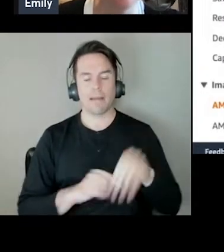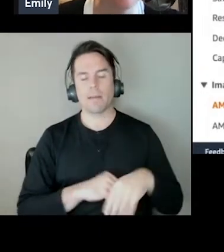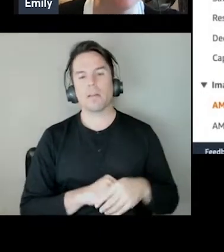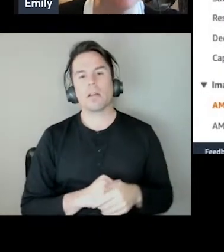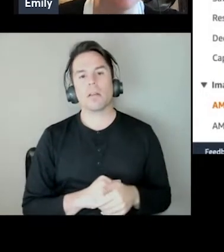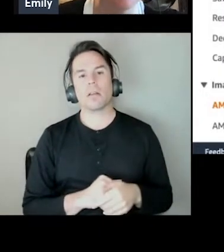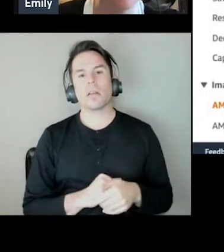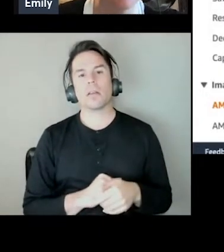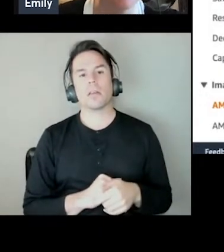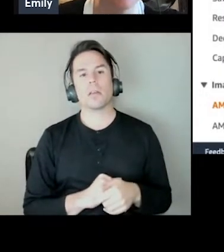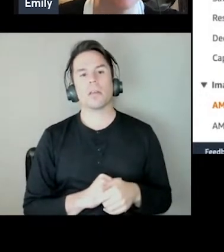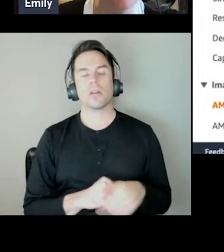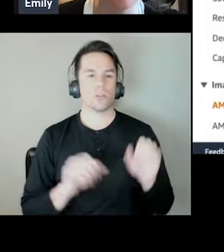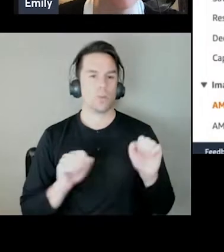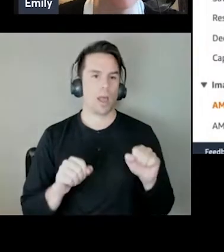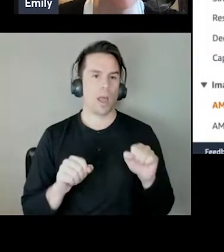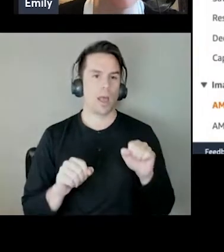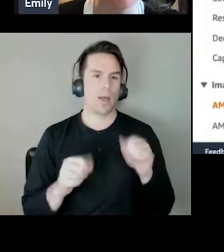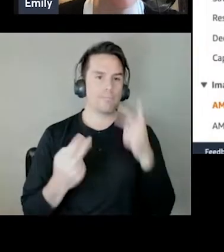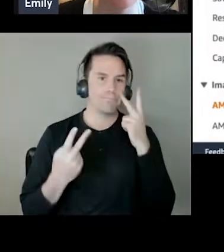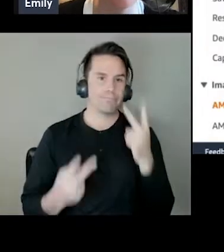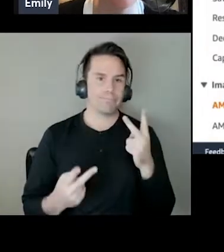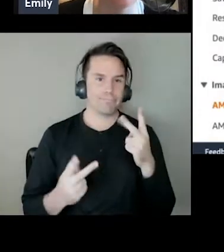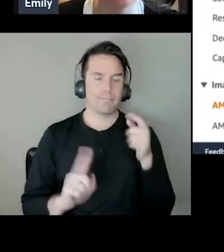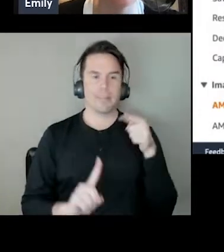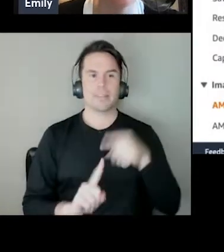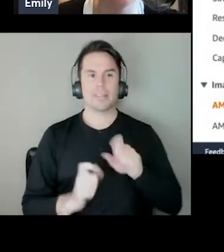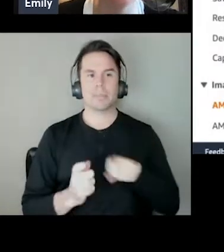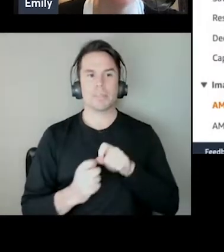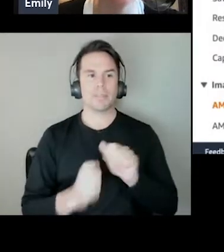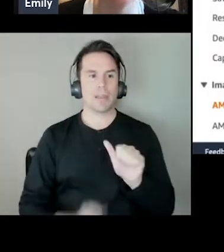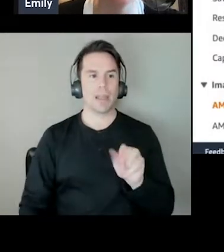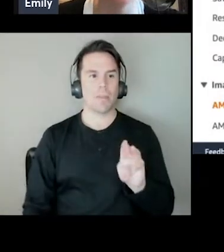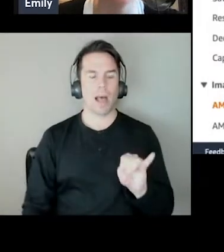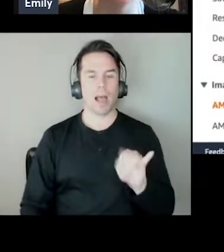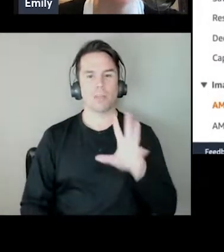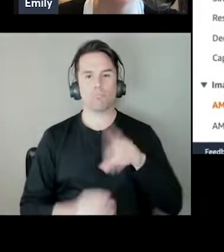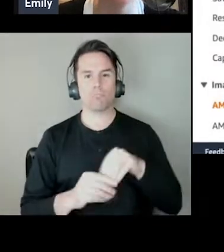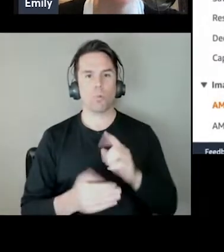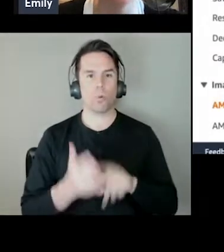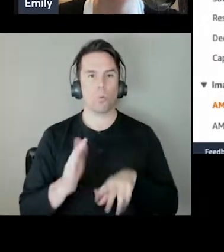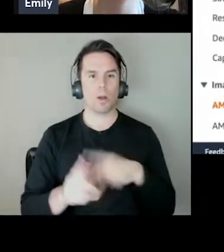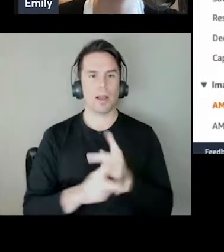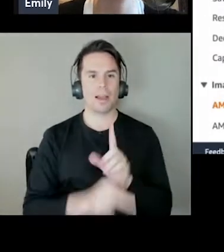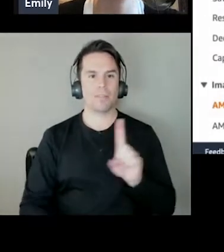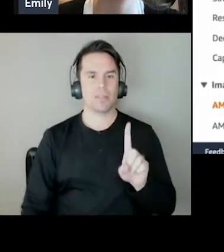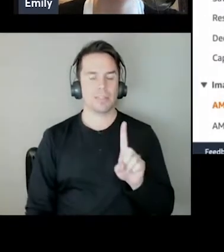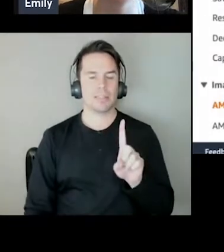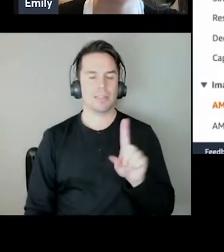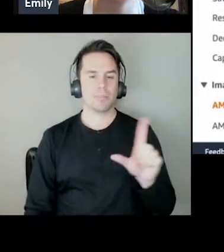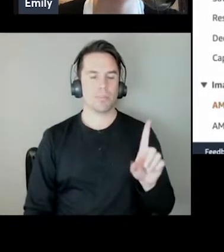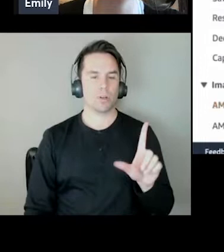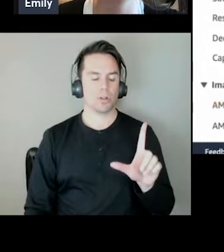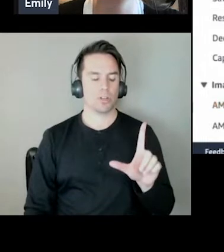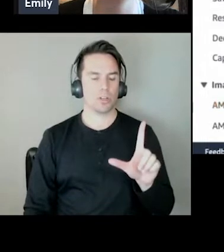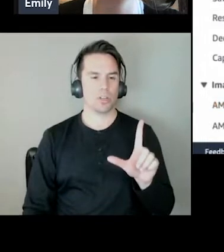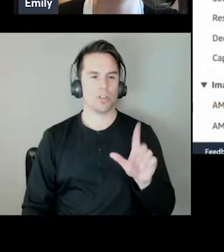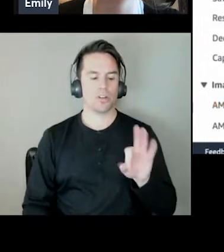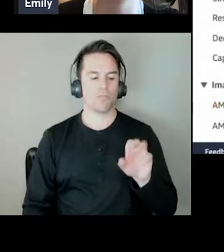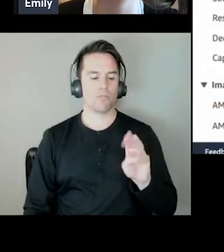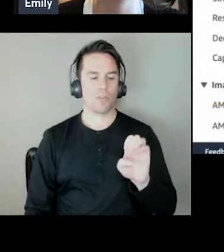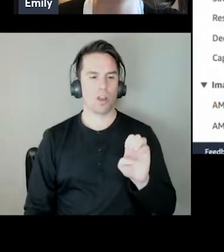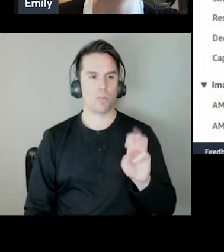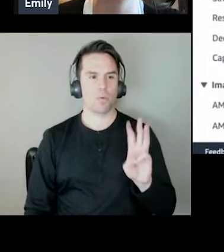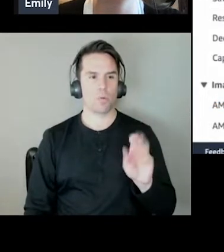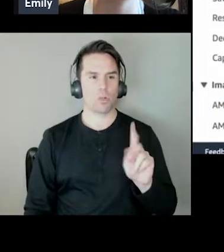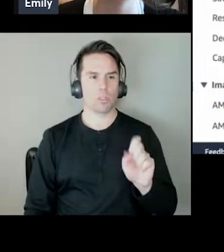always go and see that this particular AMI comes with what kind of deep learning frameworks and what kind of Okay. library, right? And once you instantiate that,